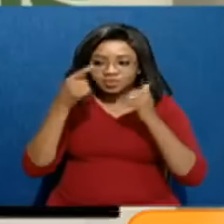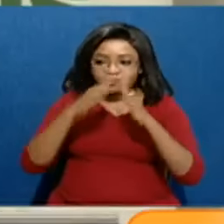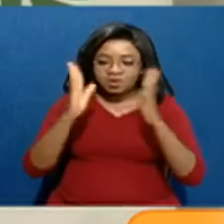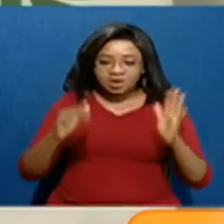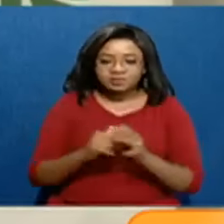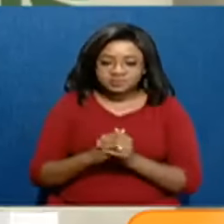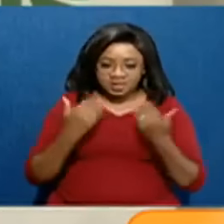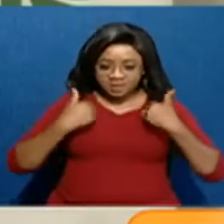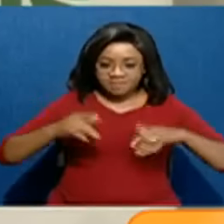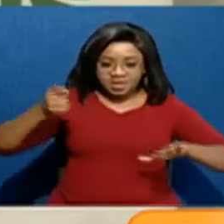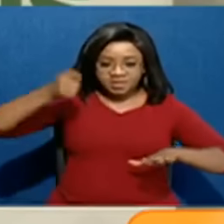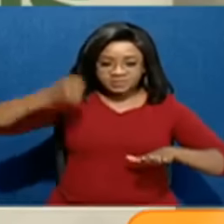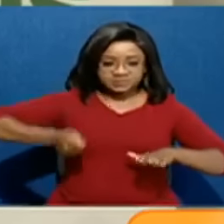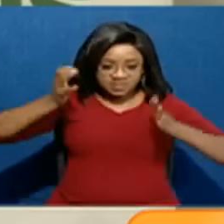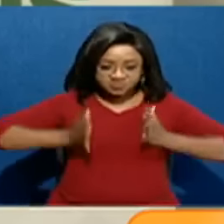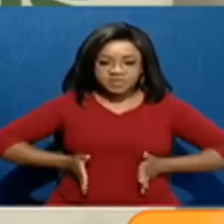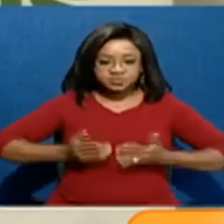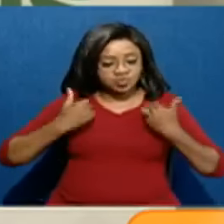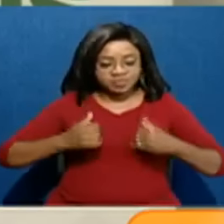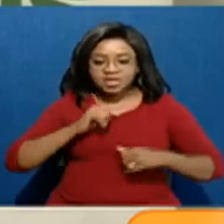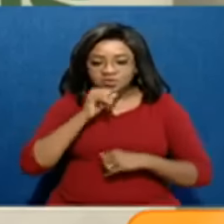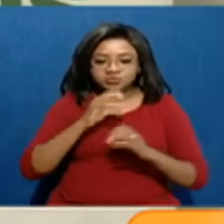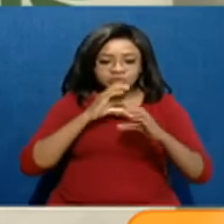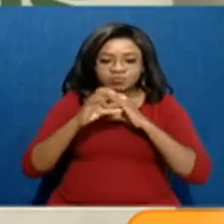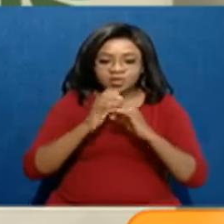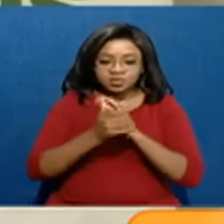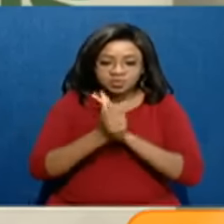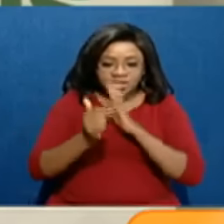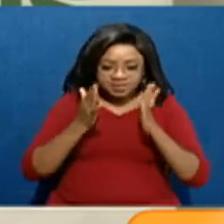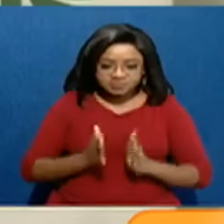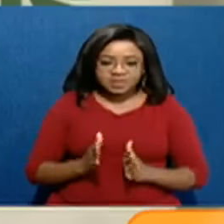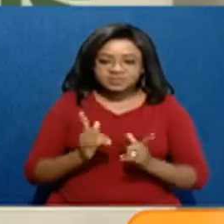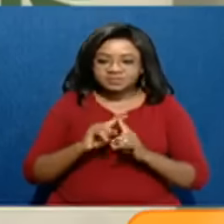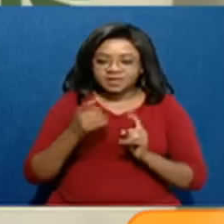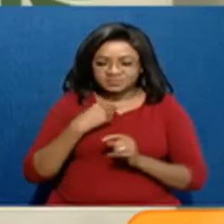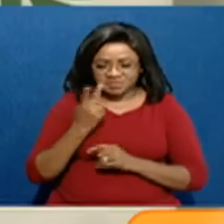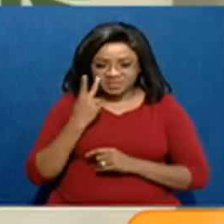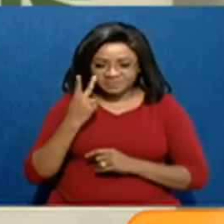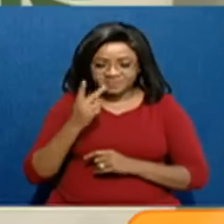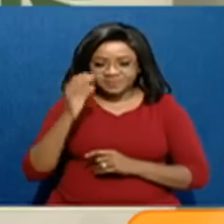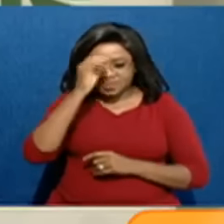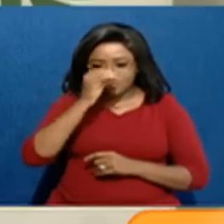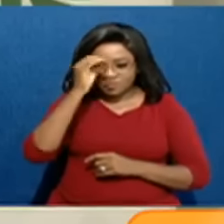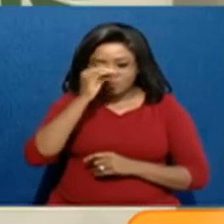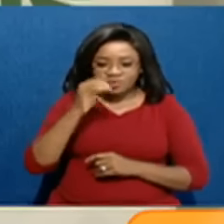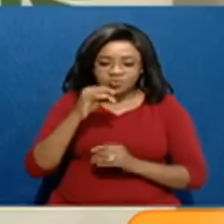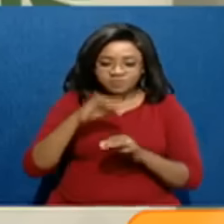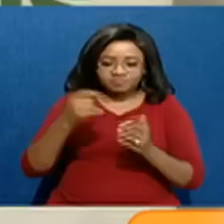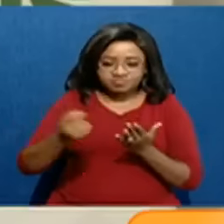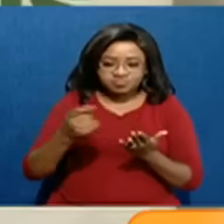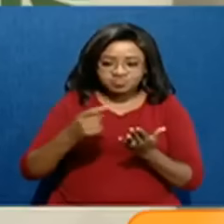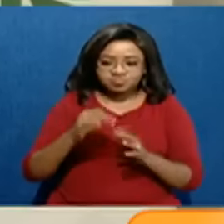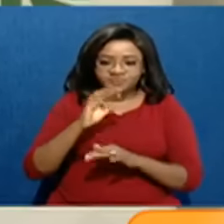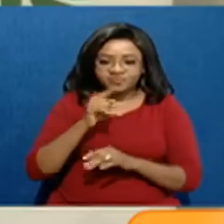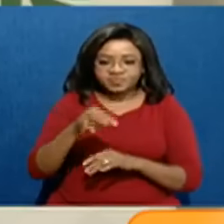judge. I'm not a communication expert. But what I could say or deduce from that conversation is